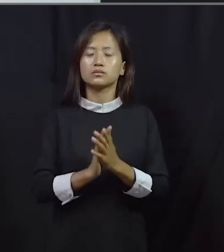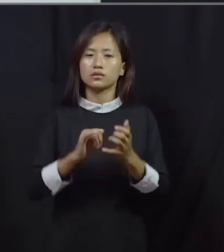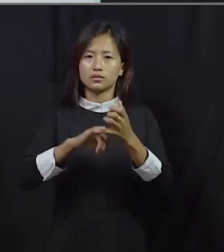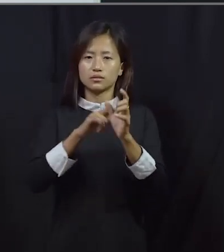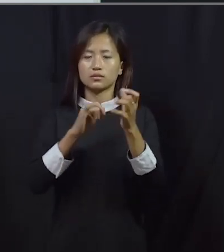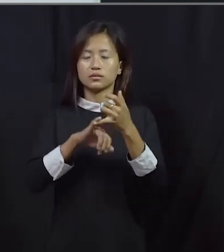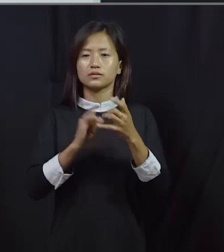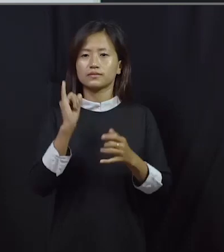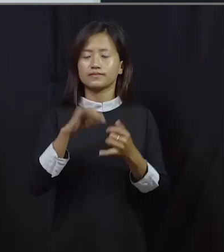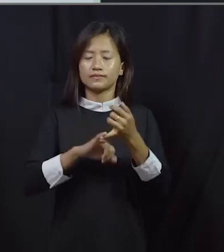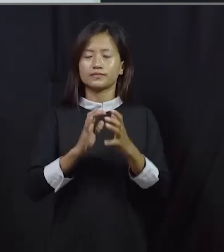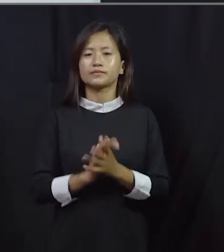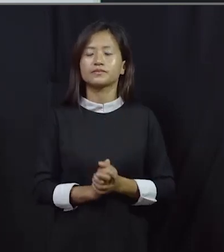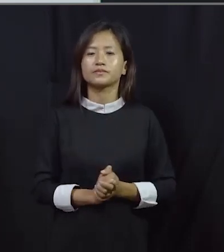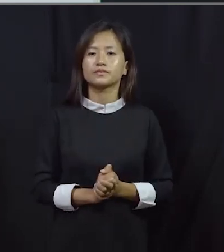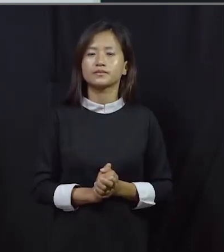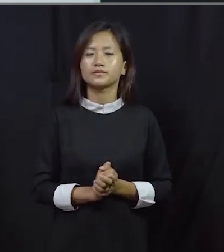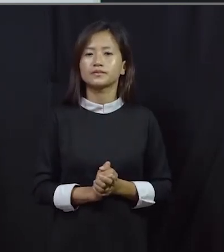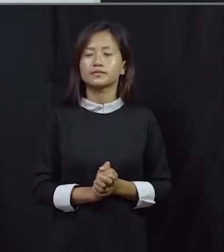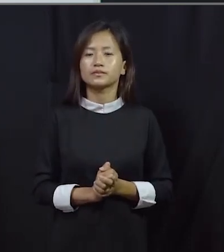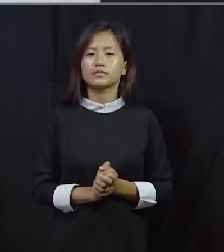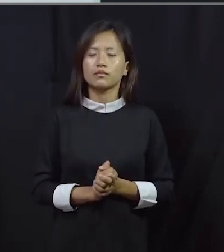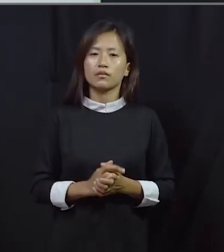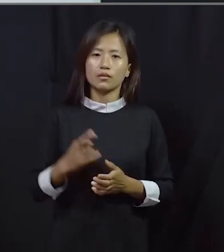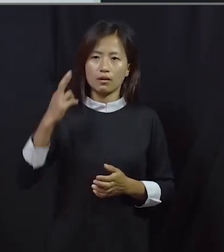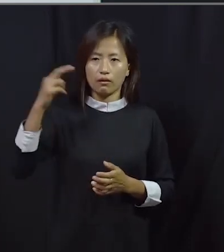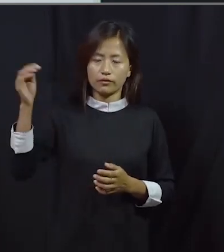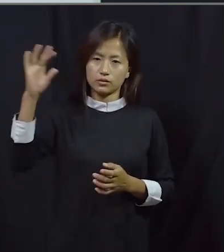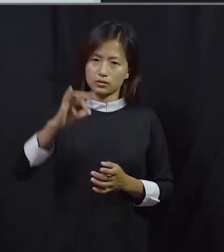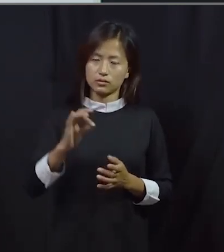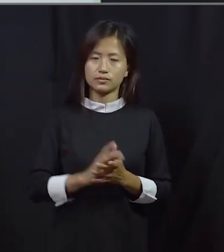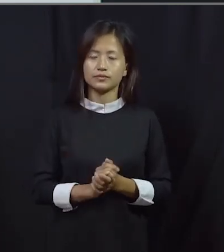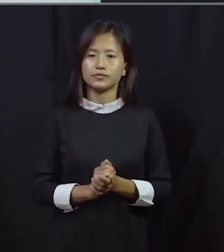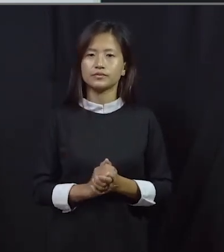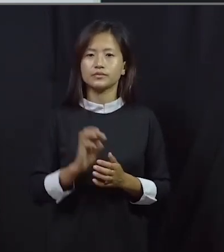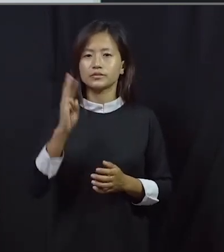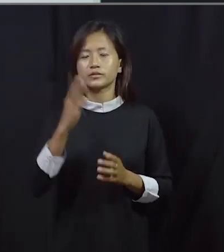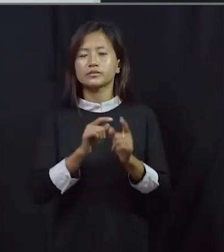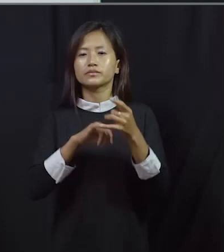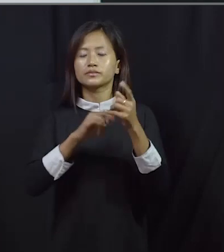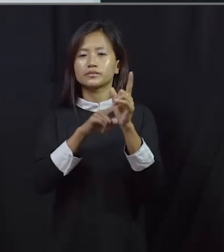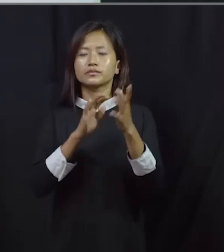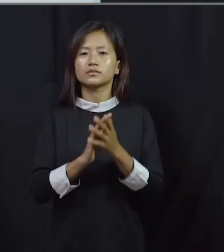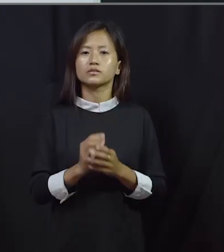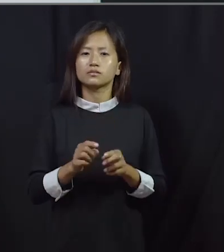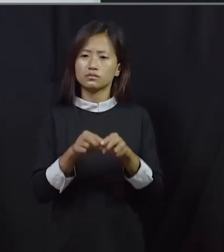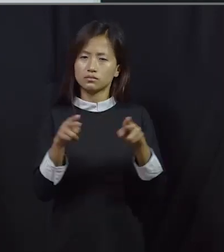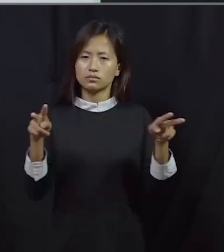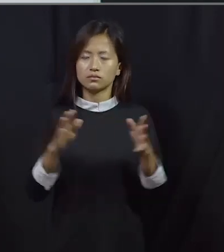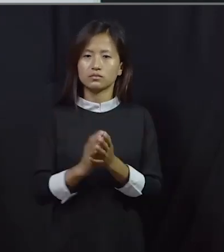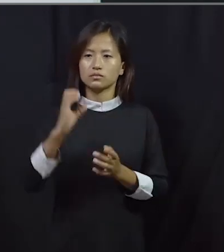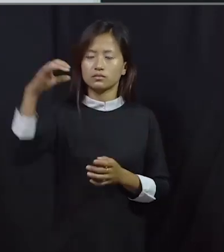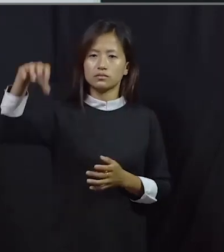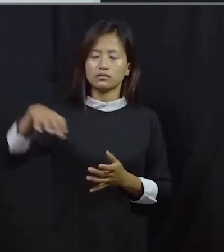of unit, okay? So as I told you, so let me revise once. Okay, so three system of units that different countries were using in the earlier